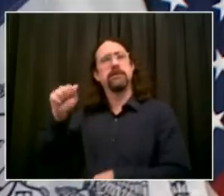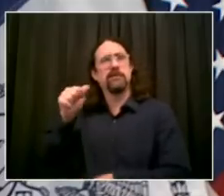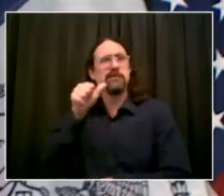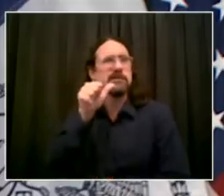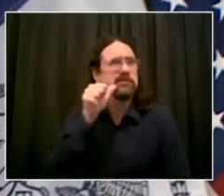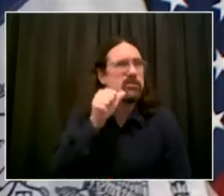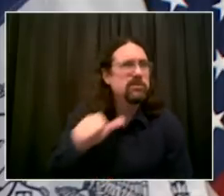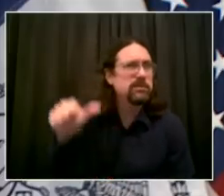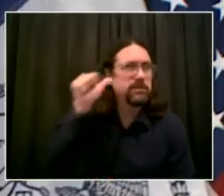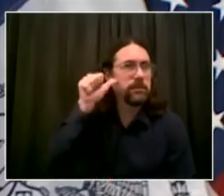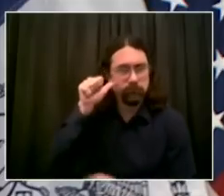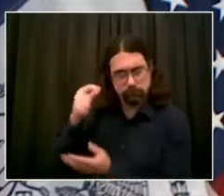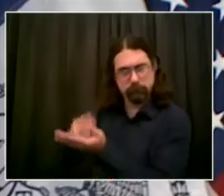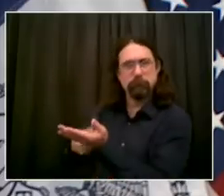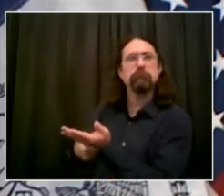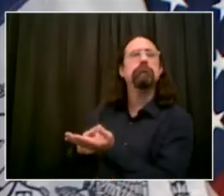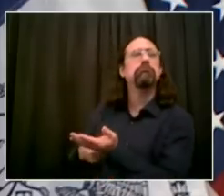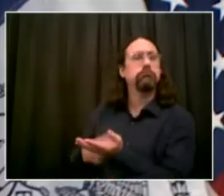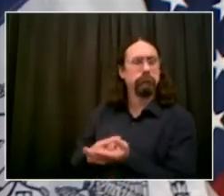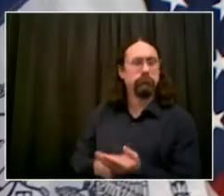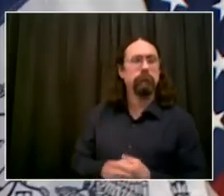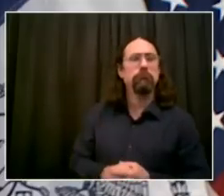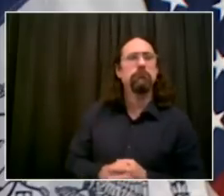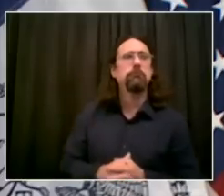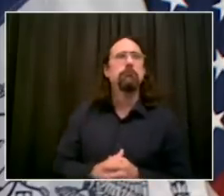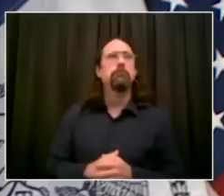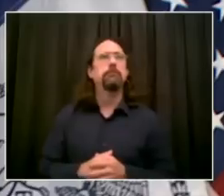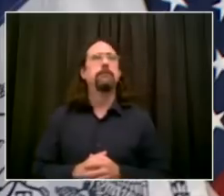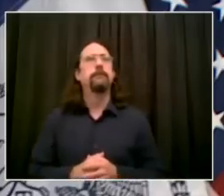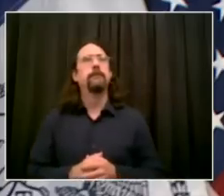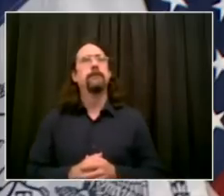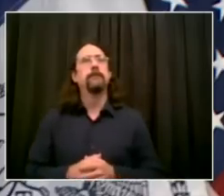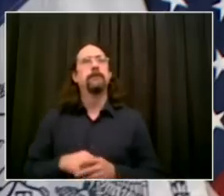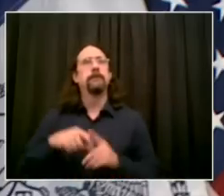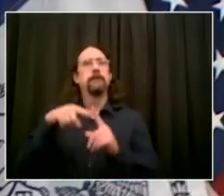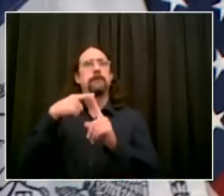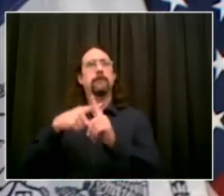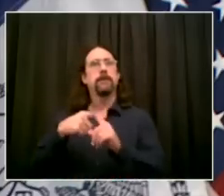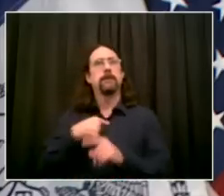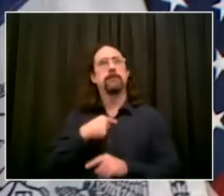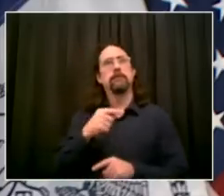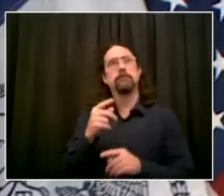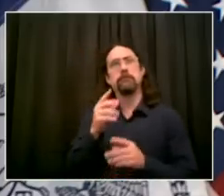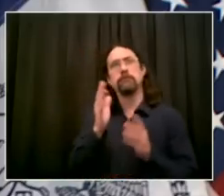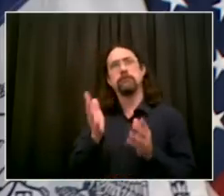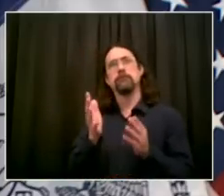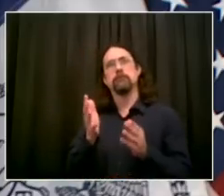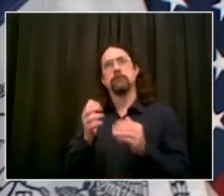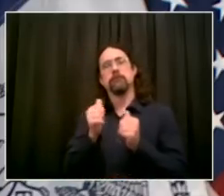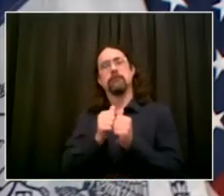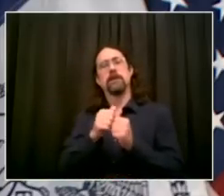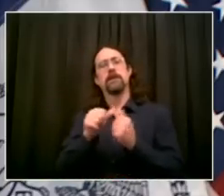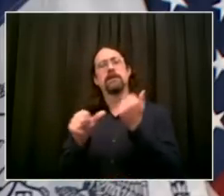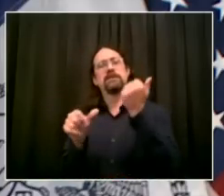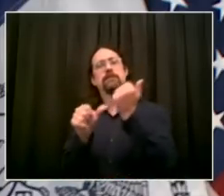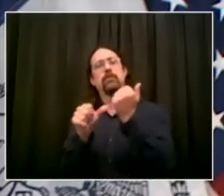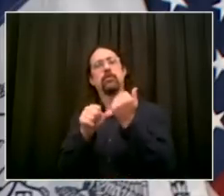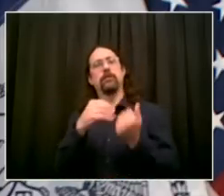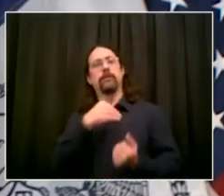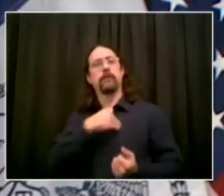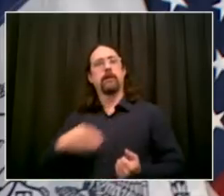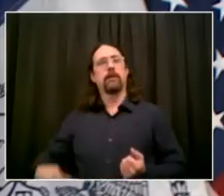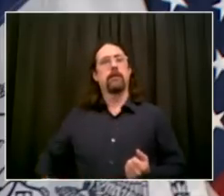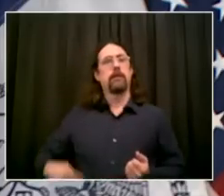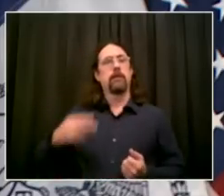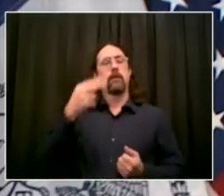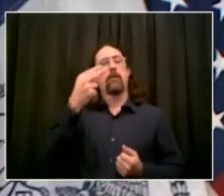public. Violence is unacceptable, regardless of who commits it. It's unacceptable. What I saw, the attack on Jacob